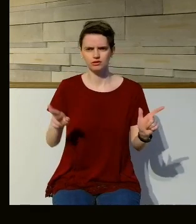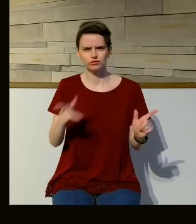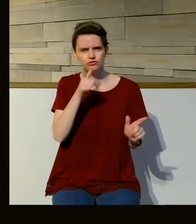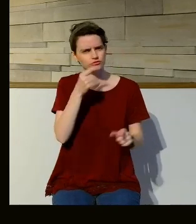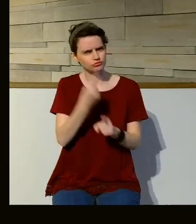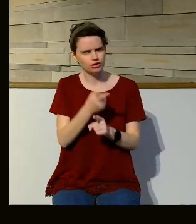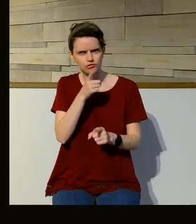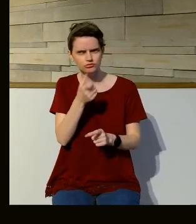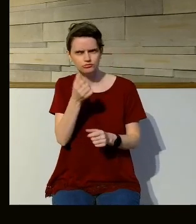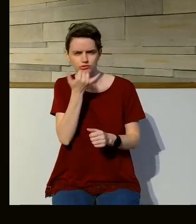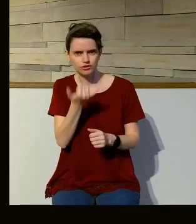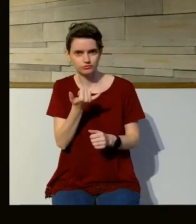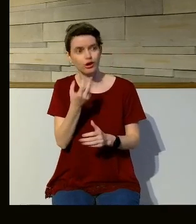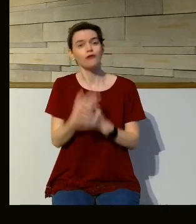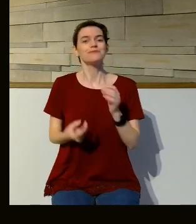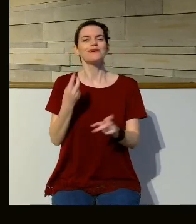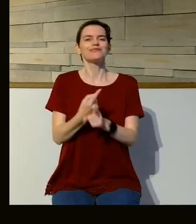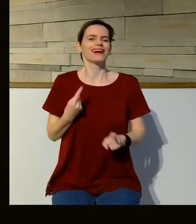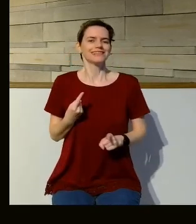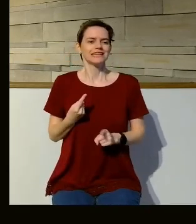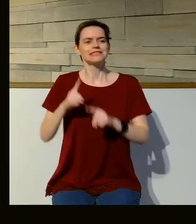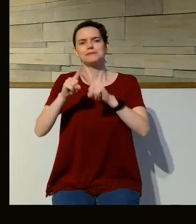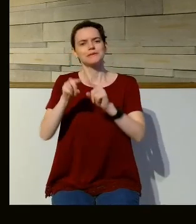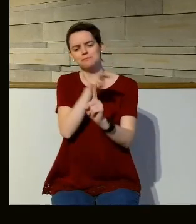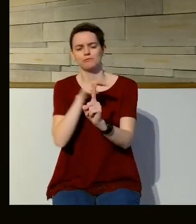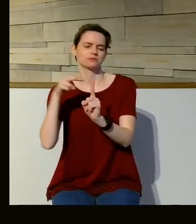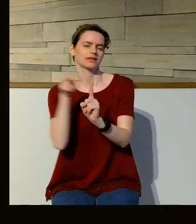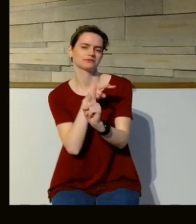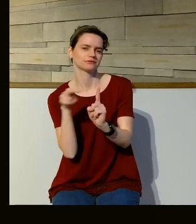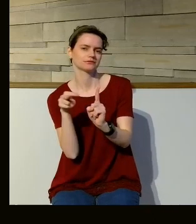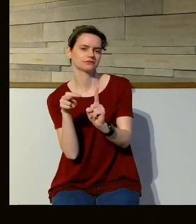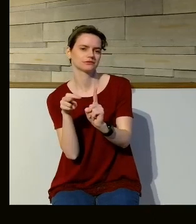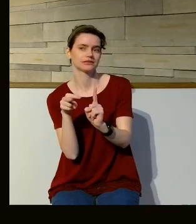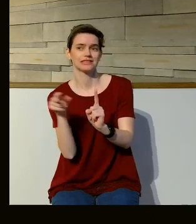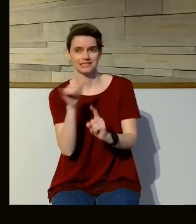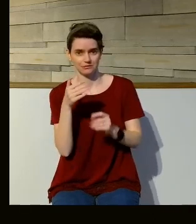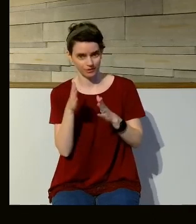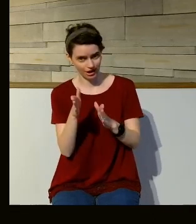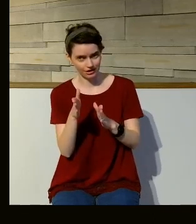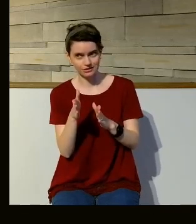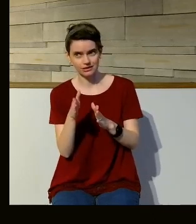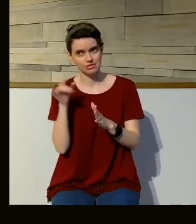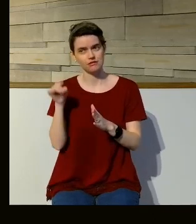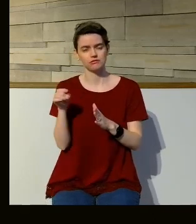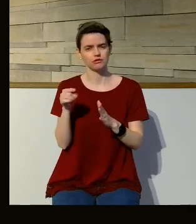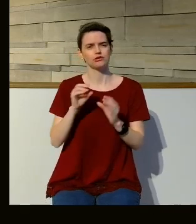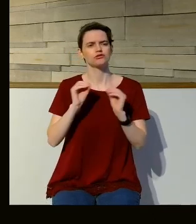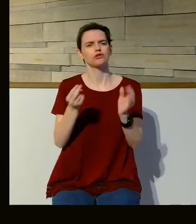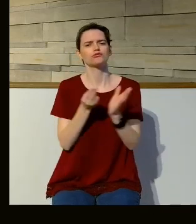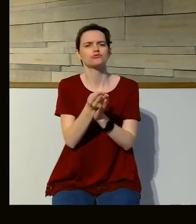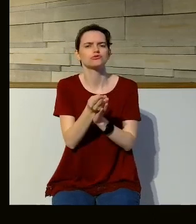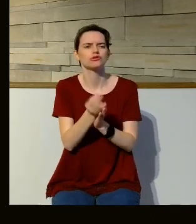wrong? Well, we're both right, and it just depends on their perspective. In the same way, says the postmodernist, there is no